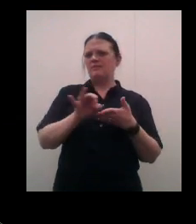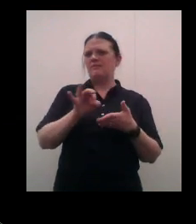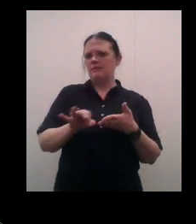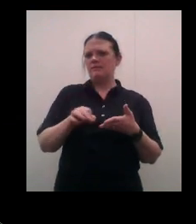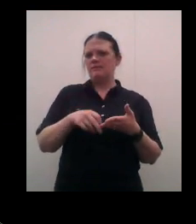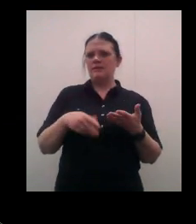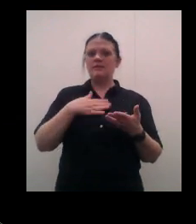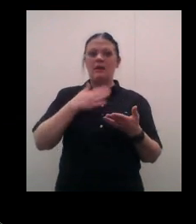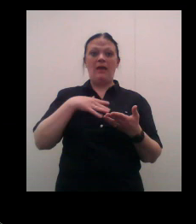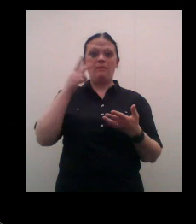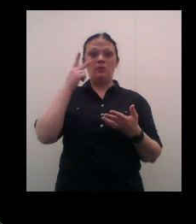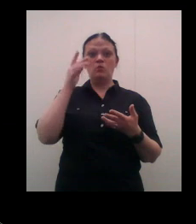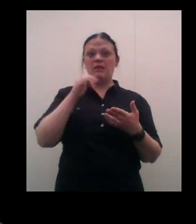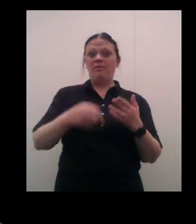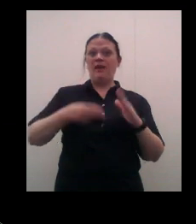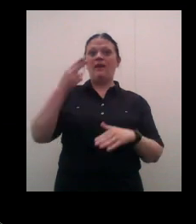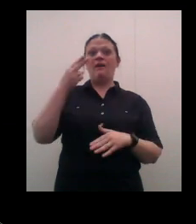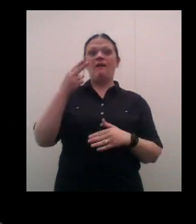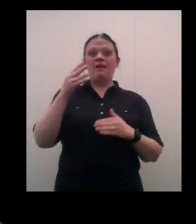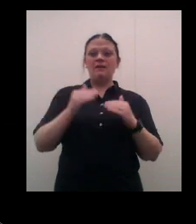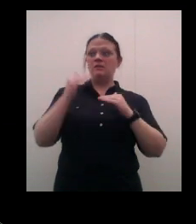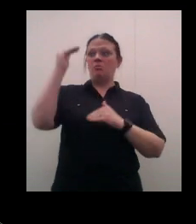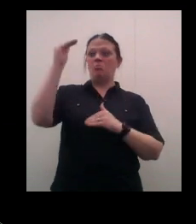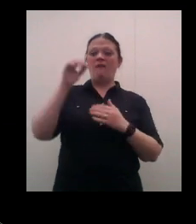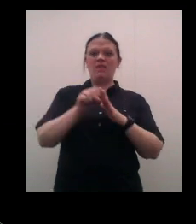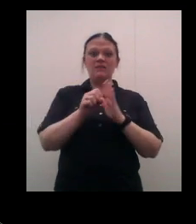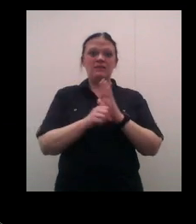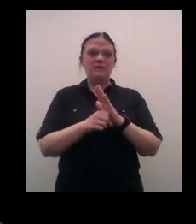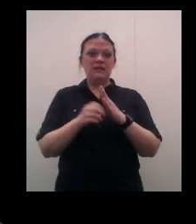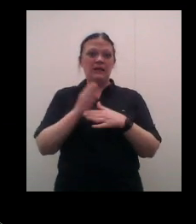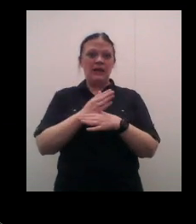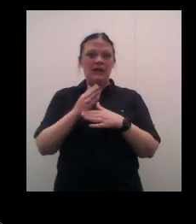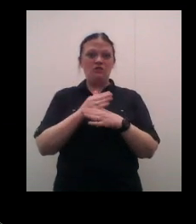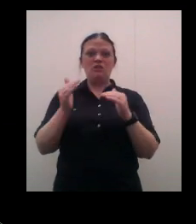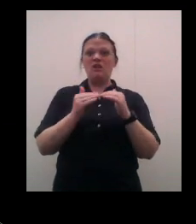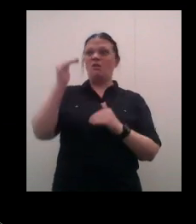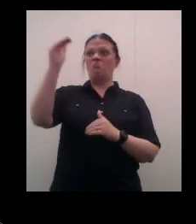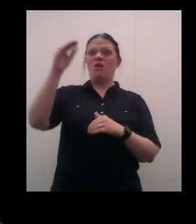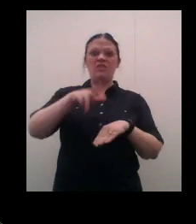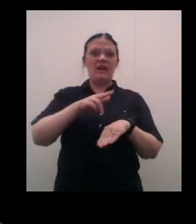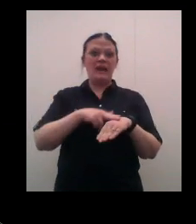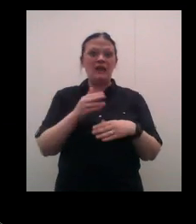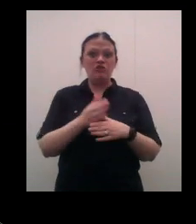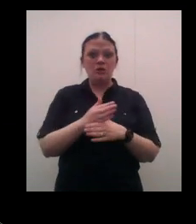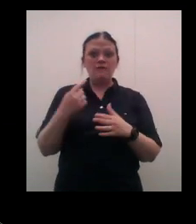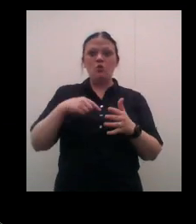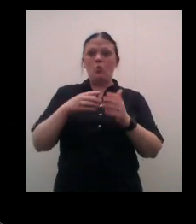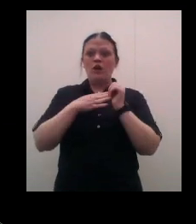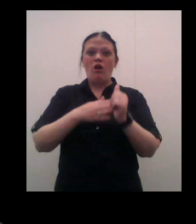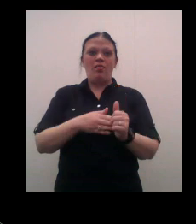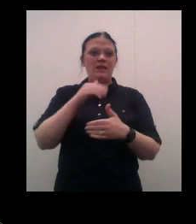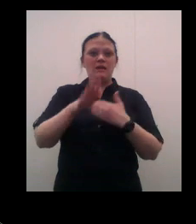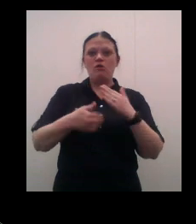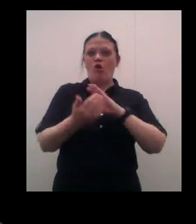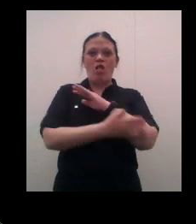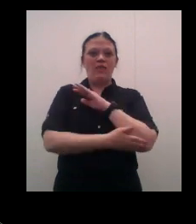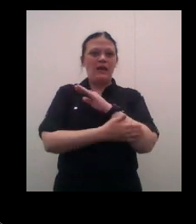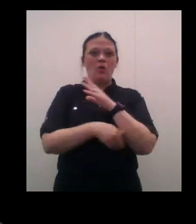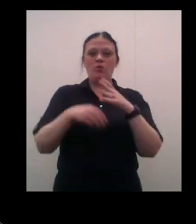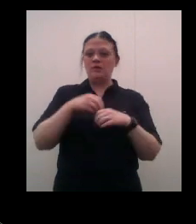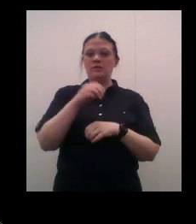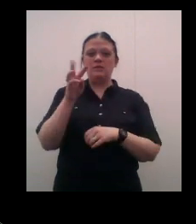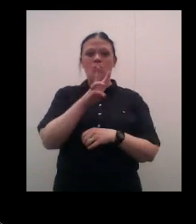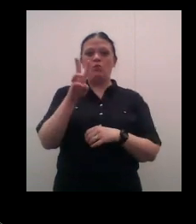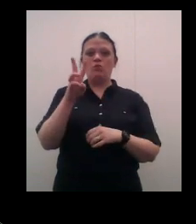census number as high as it is. It's above the state average, of course. It's above the national average. We're leading all counties in New York State right now.